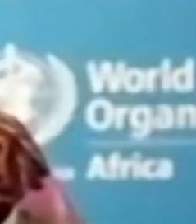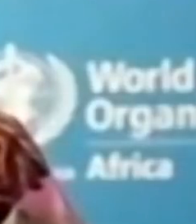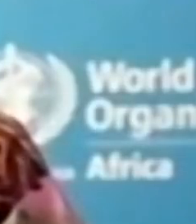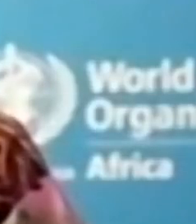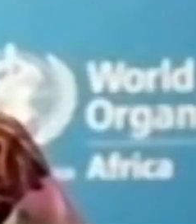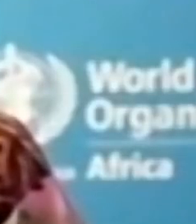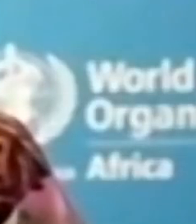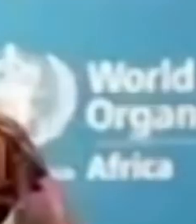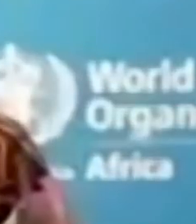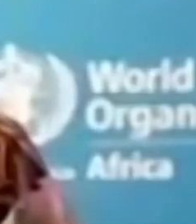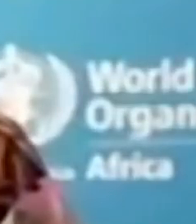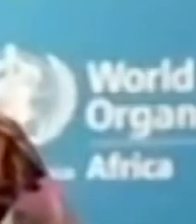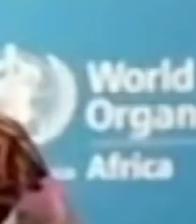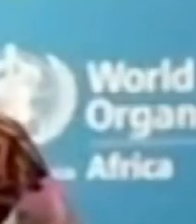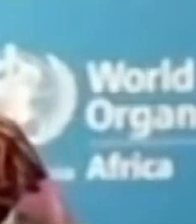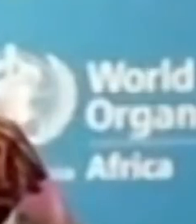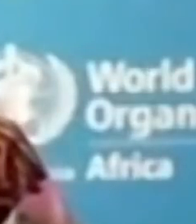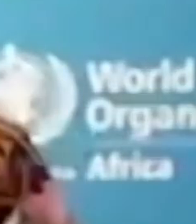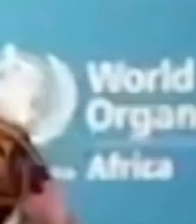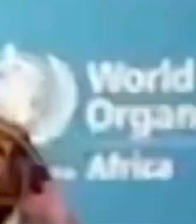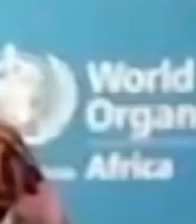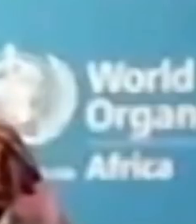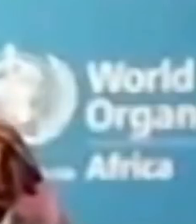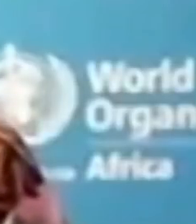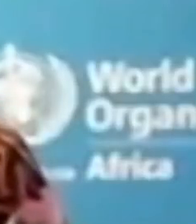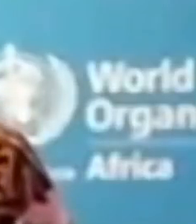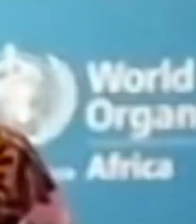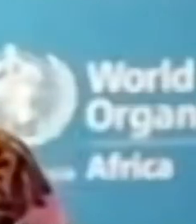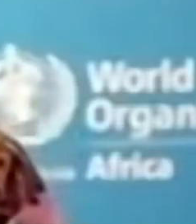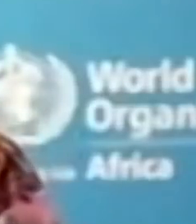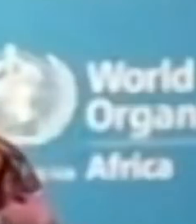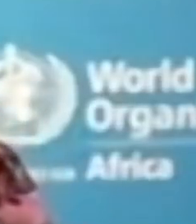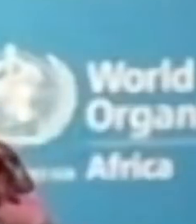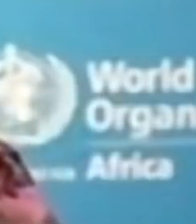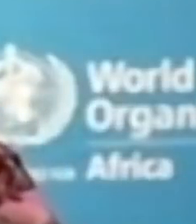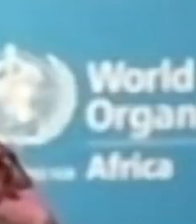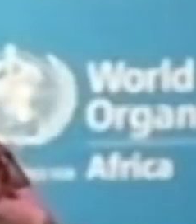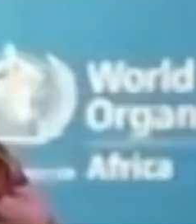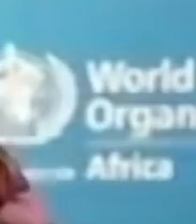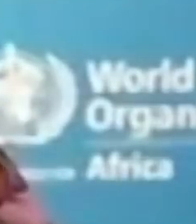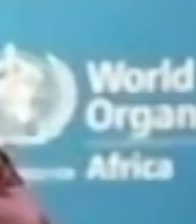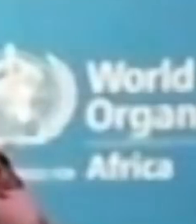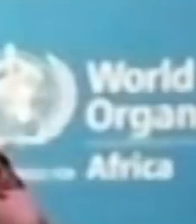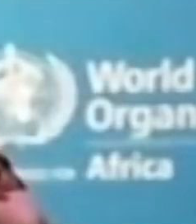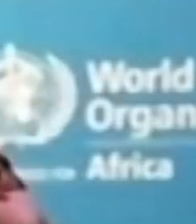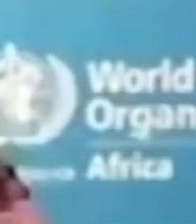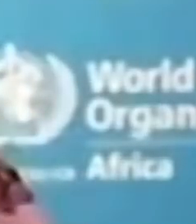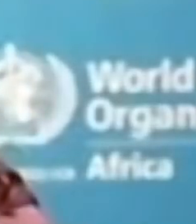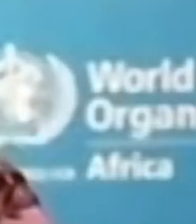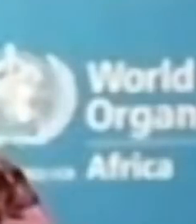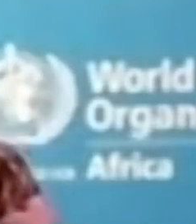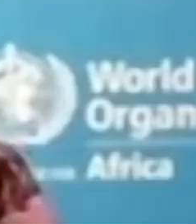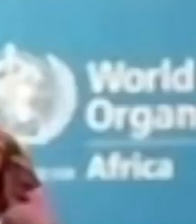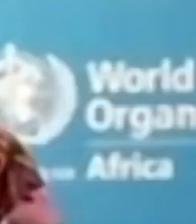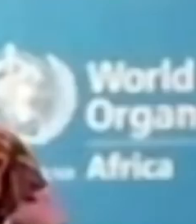the region of about 3.9%. We have a couple of countries that have a higher case fatality rate. What is very encouraging, and